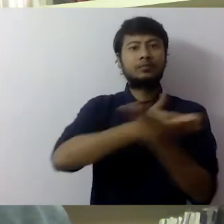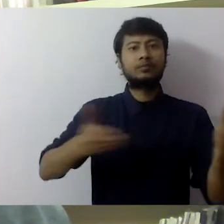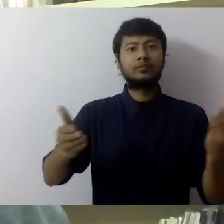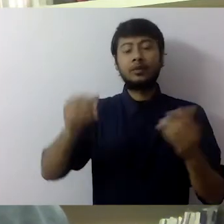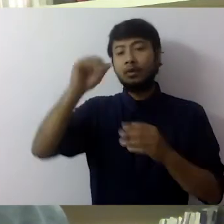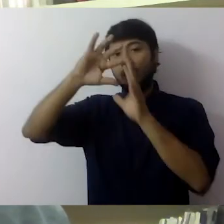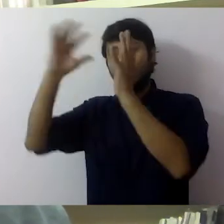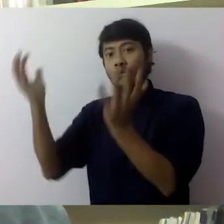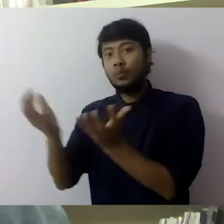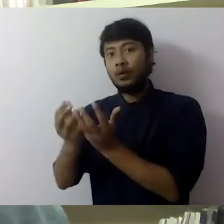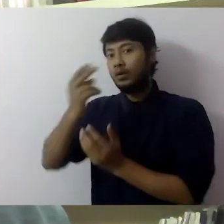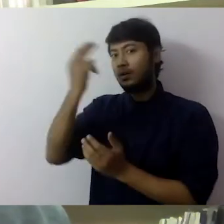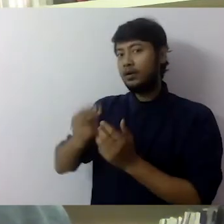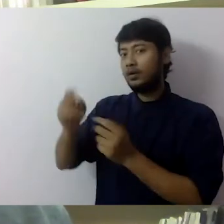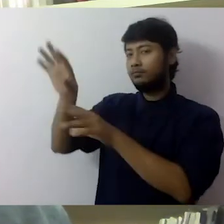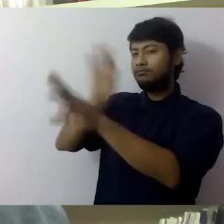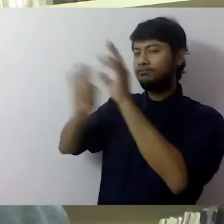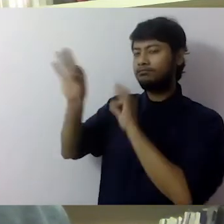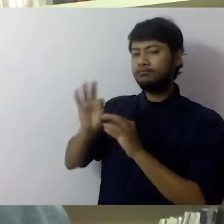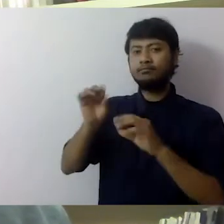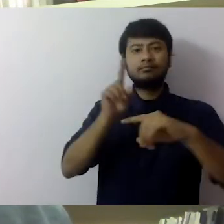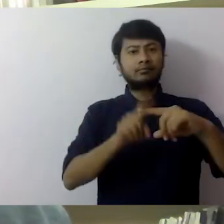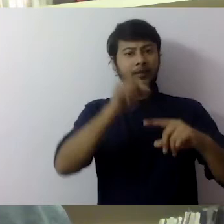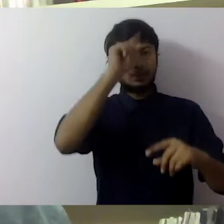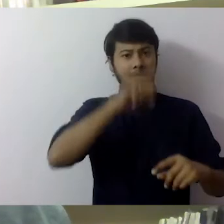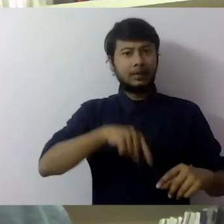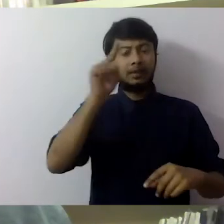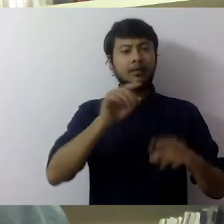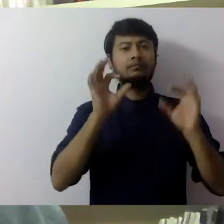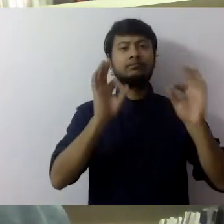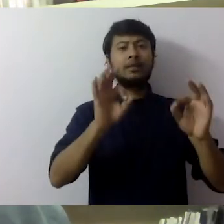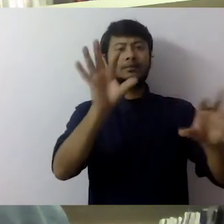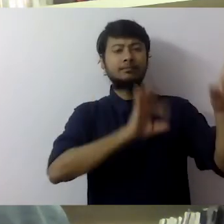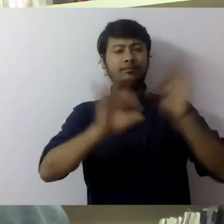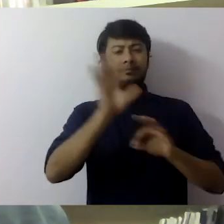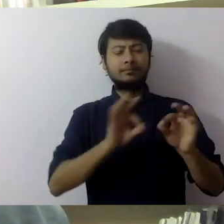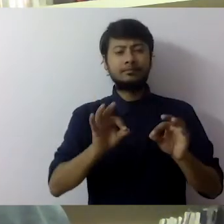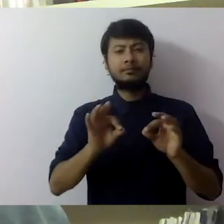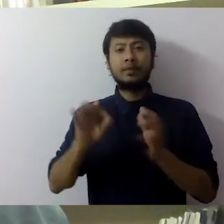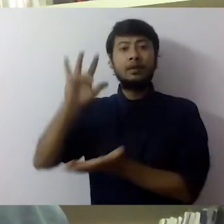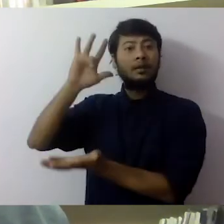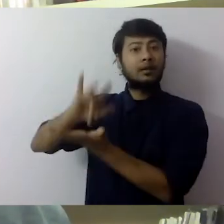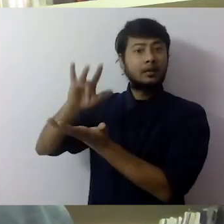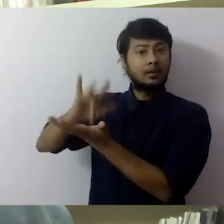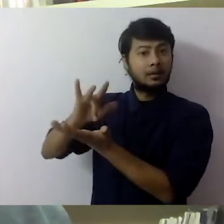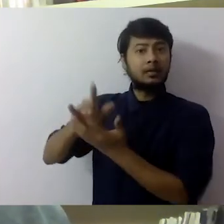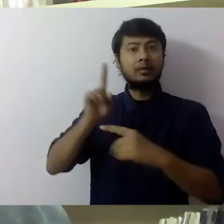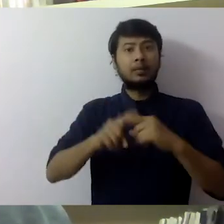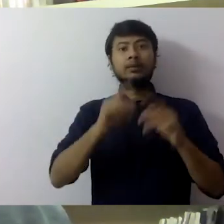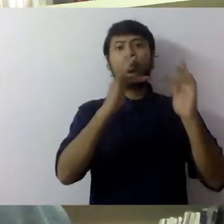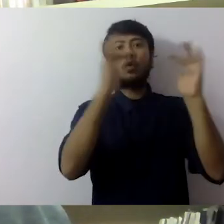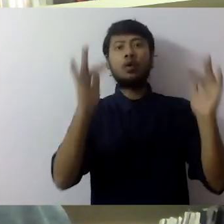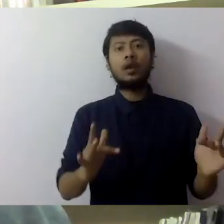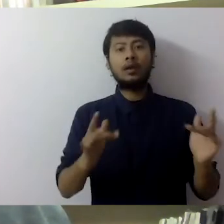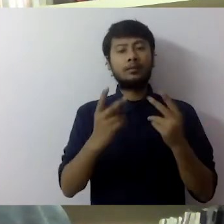from India and across the world, combining both physical and digital infrastructure in a seamless manner. It is also going